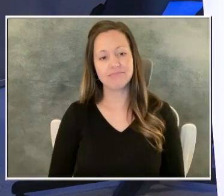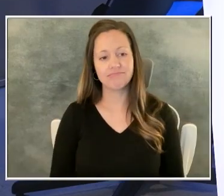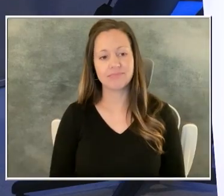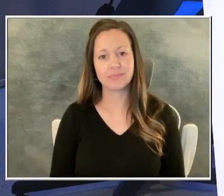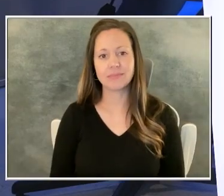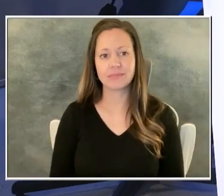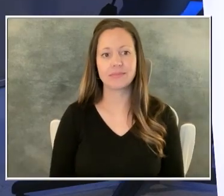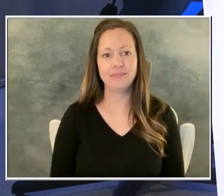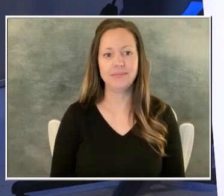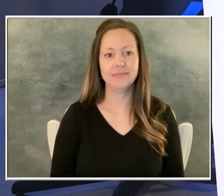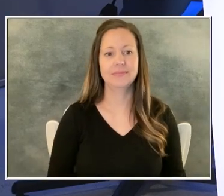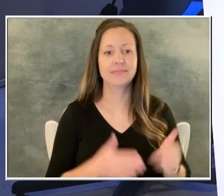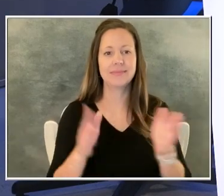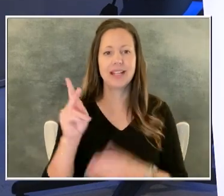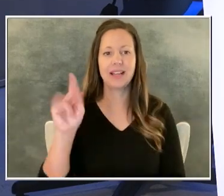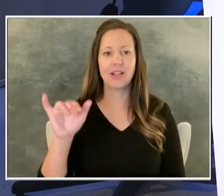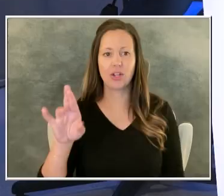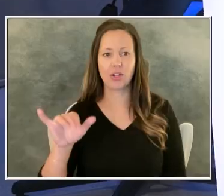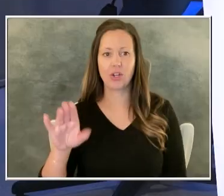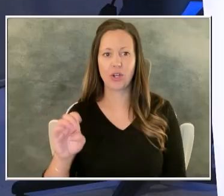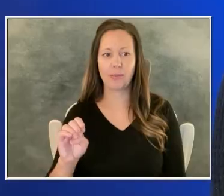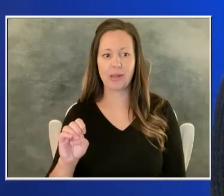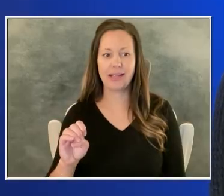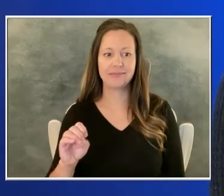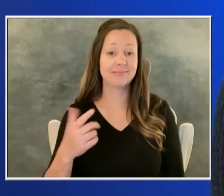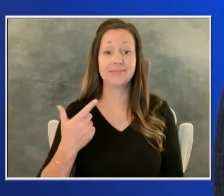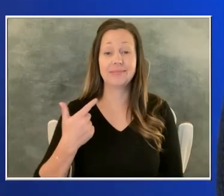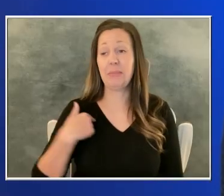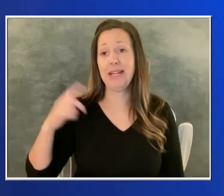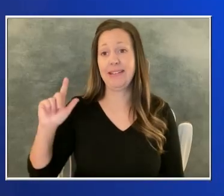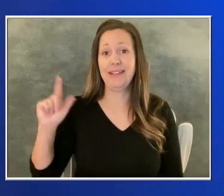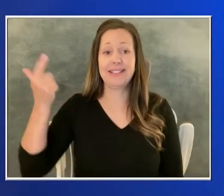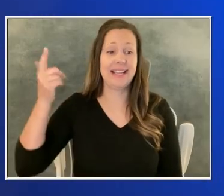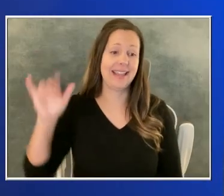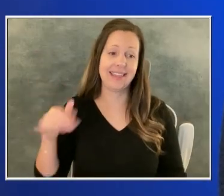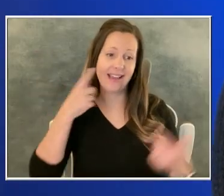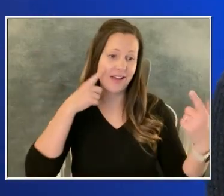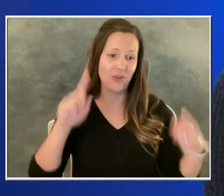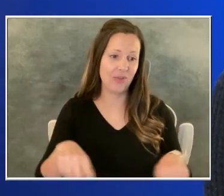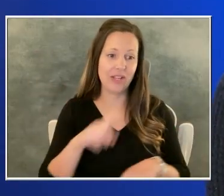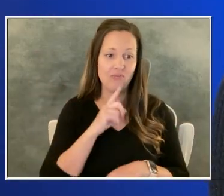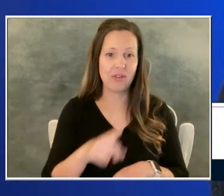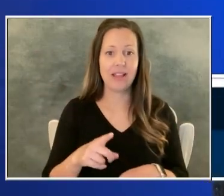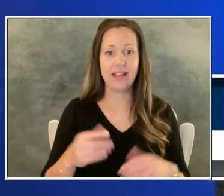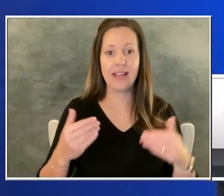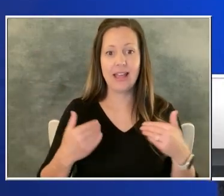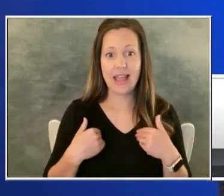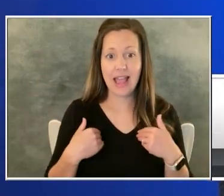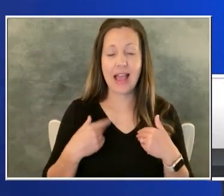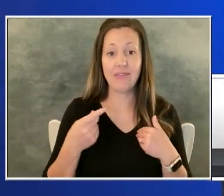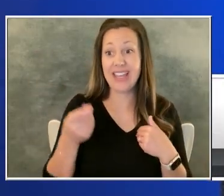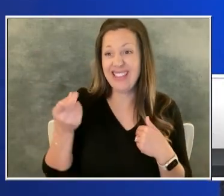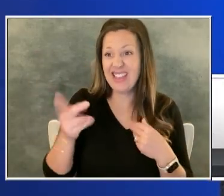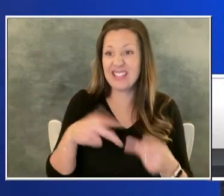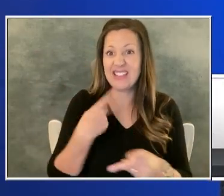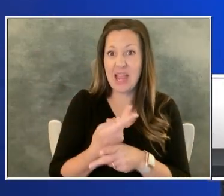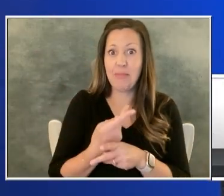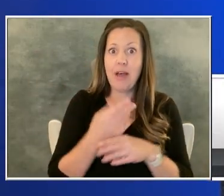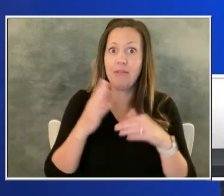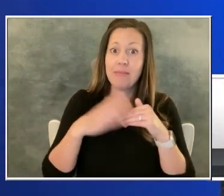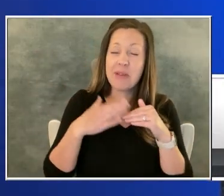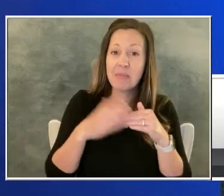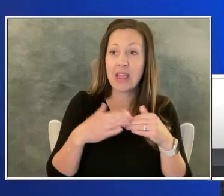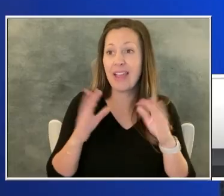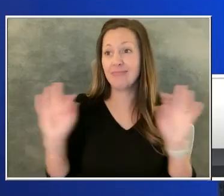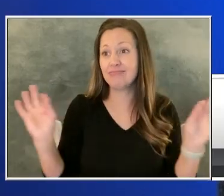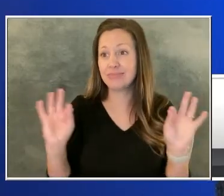the big takeaway today? I definitely second that. Having a conservative procedure that really has given me part of my life